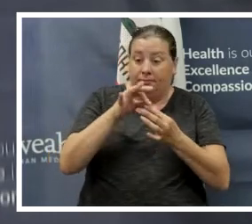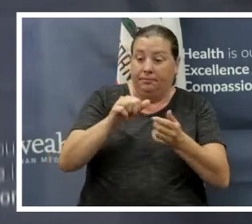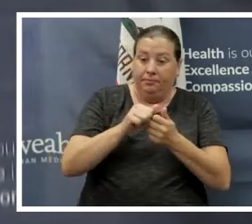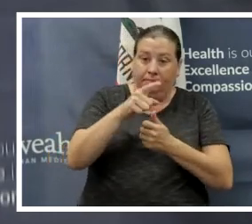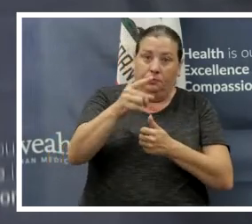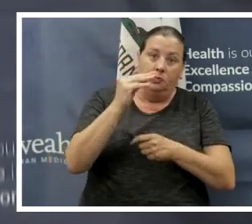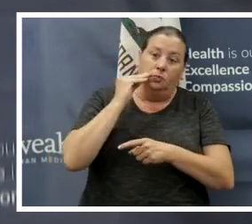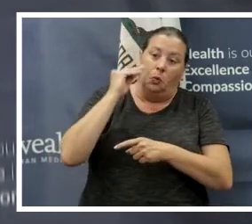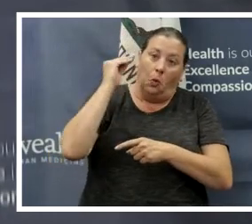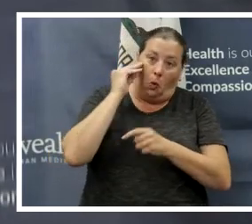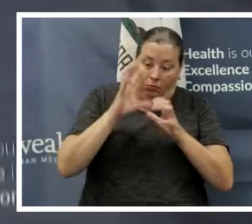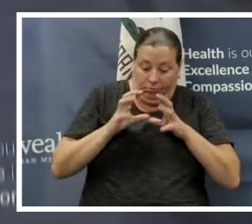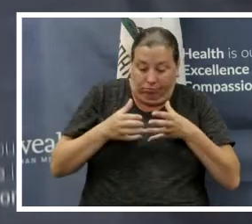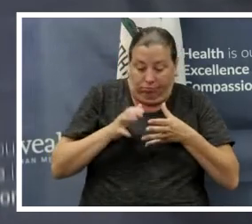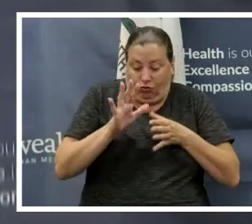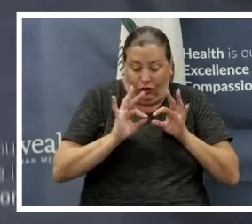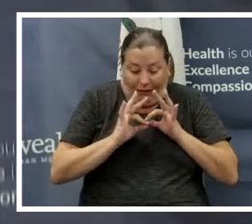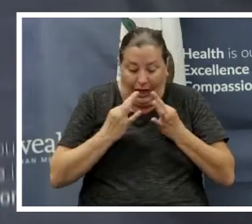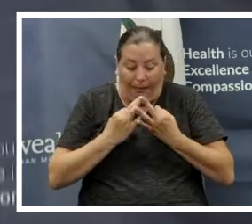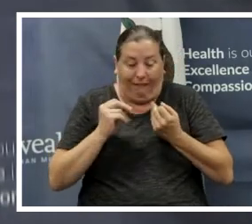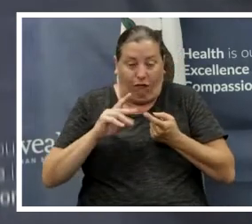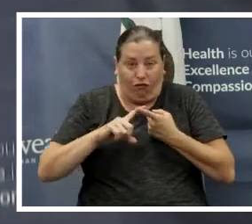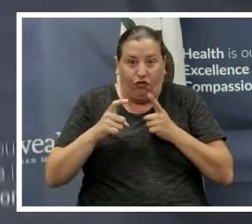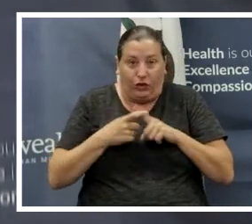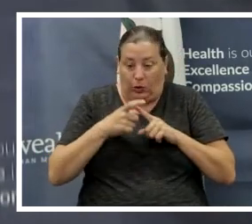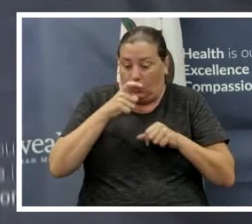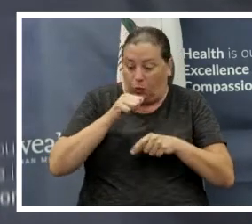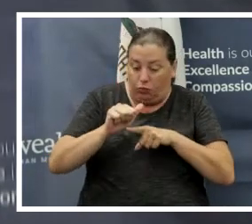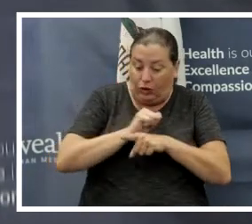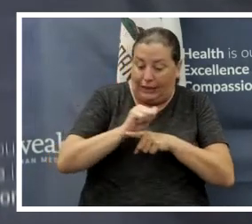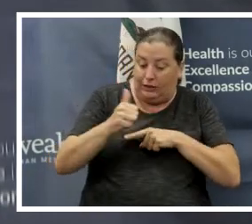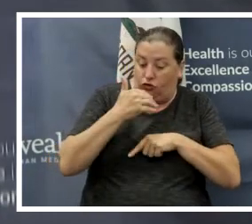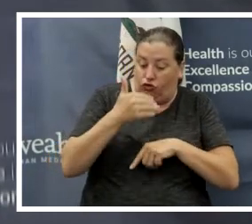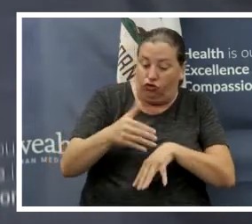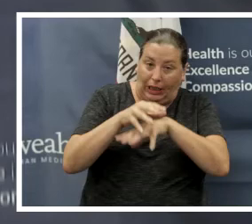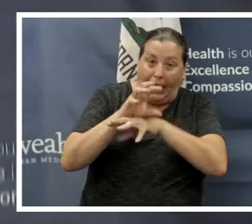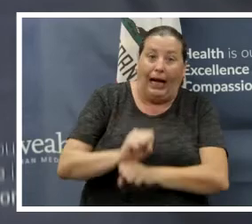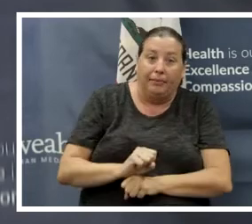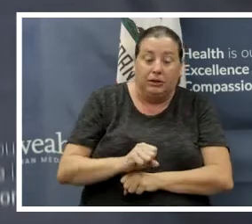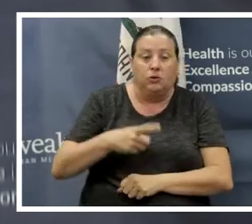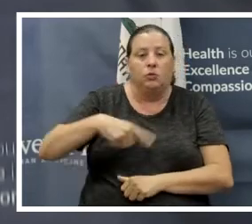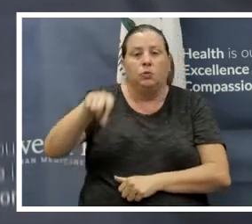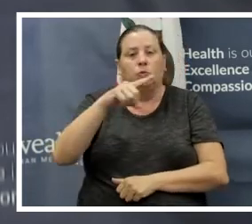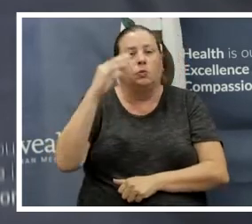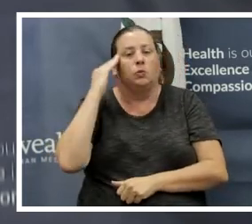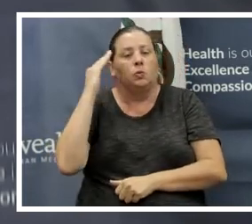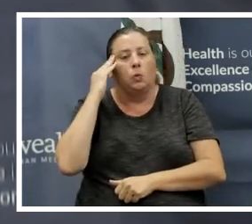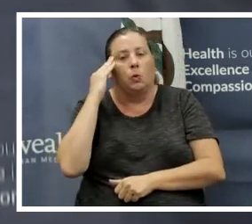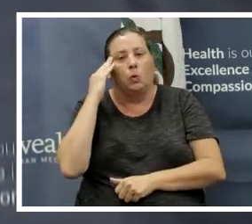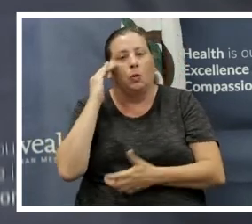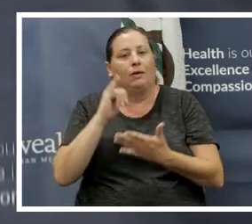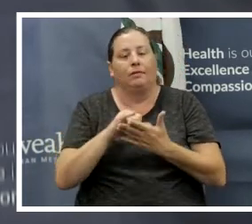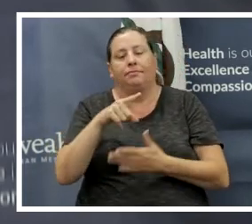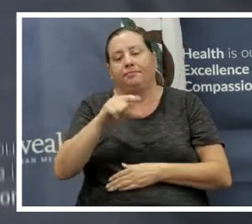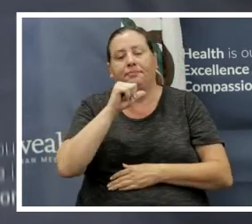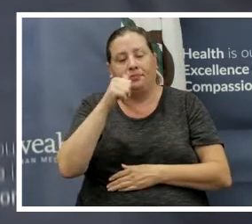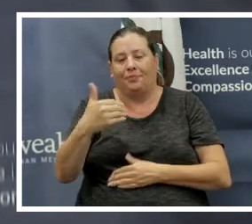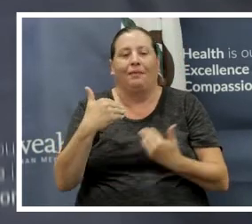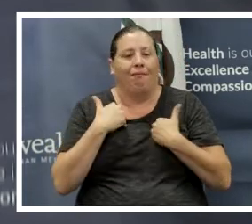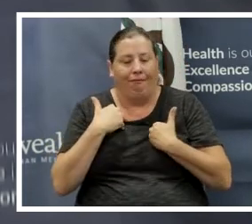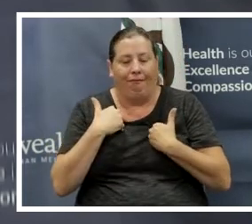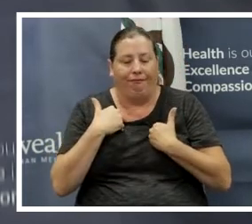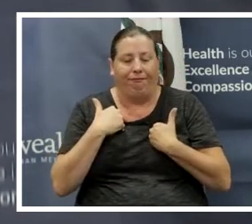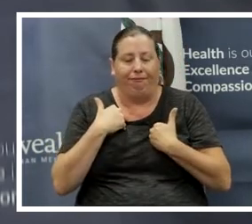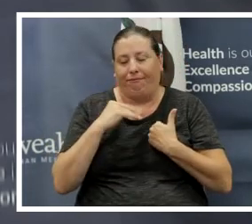own social bubble with your family or friends who are practicing good habits, you know that you don't have the virus at that time.